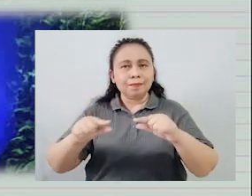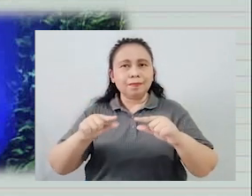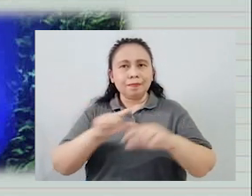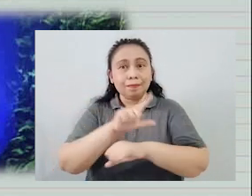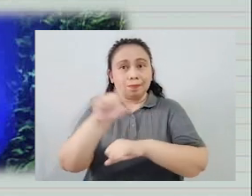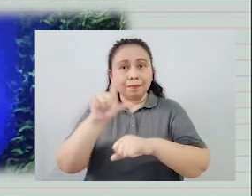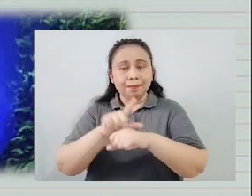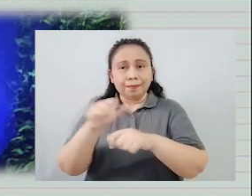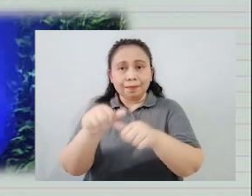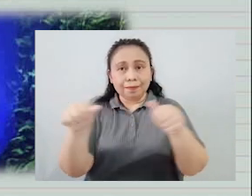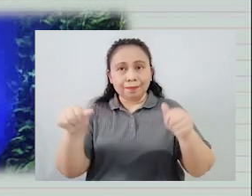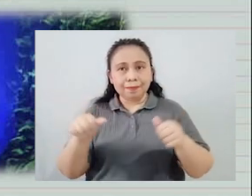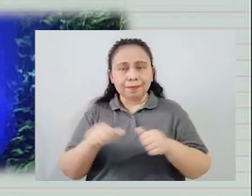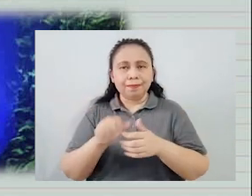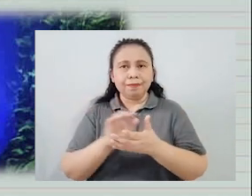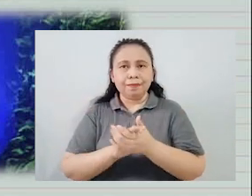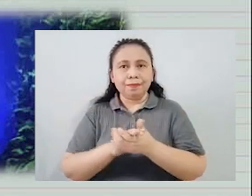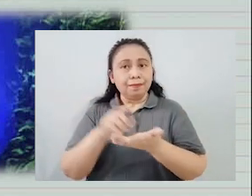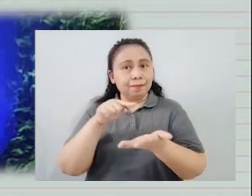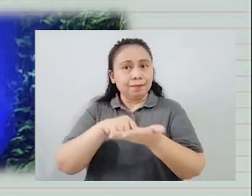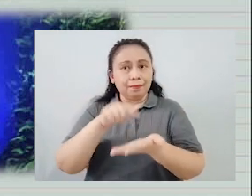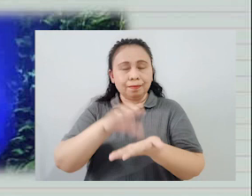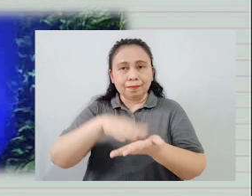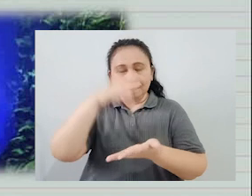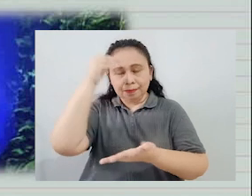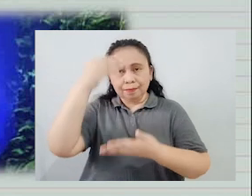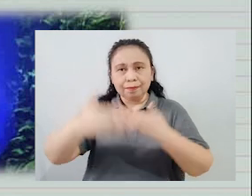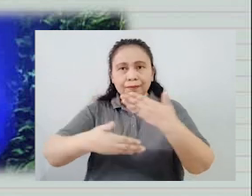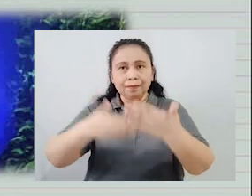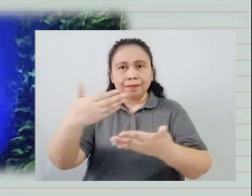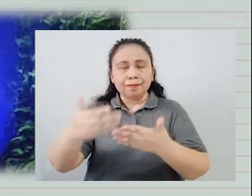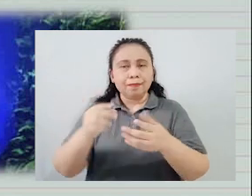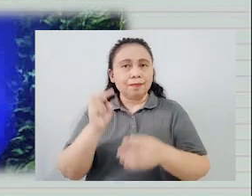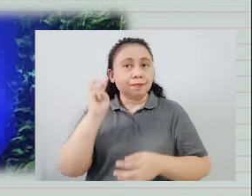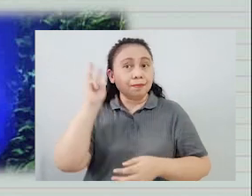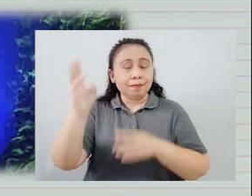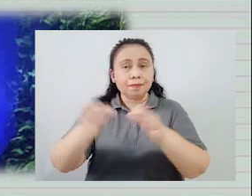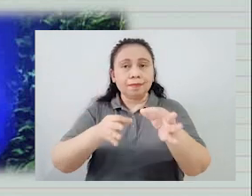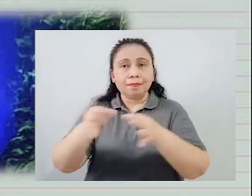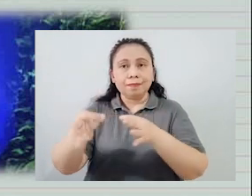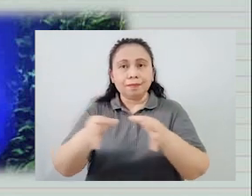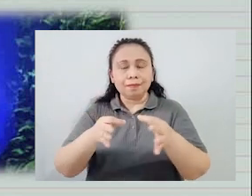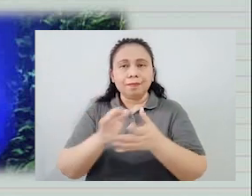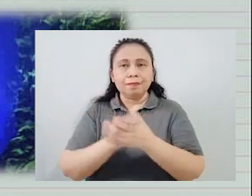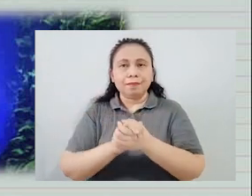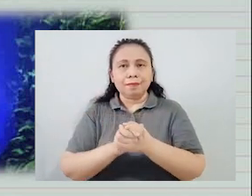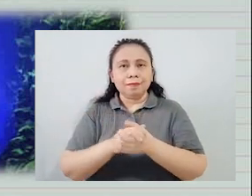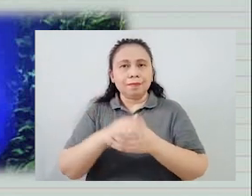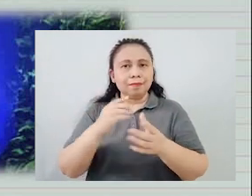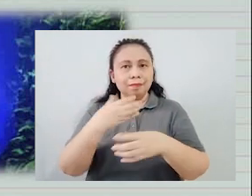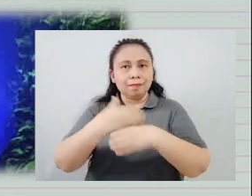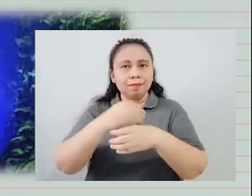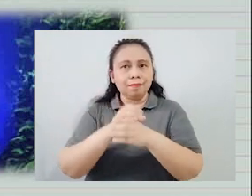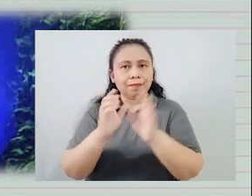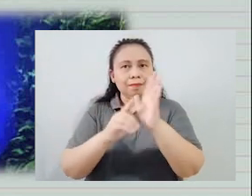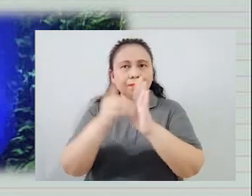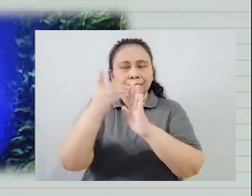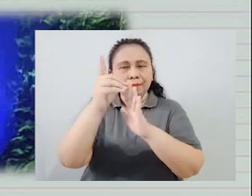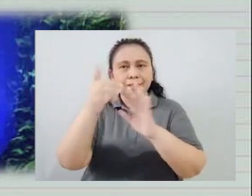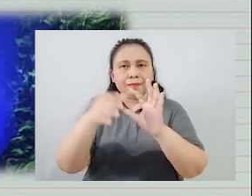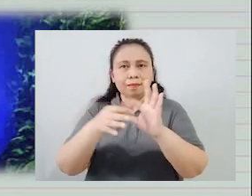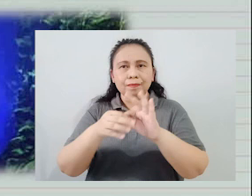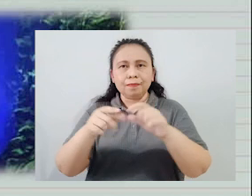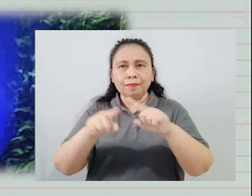topographies? This learning episode will explain the reasons for the creation and development of such